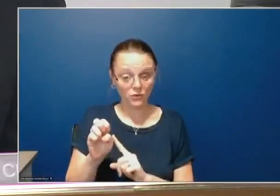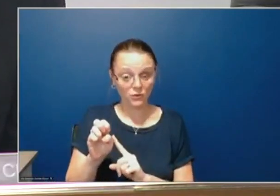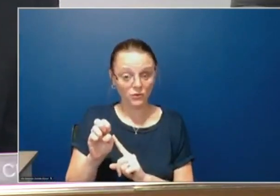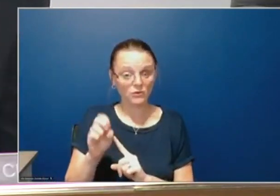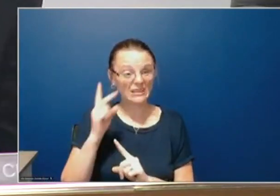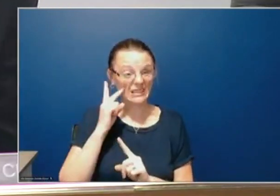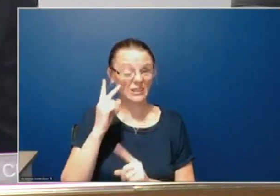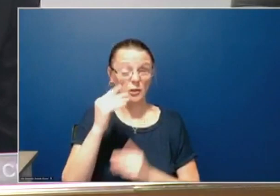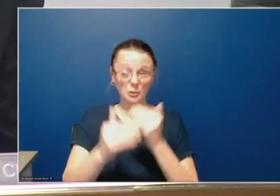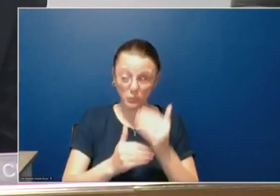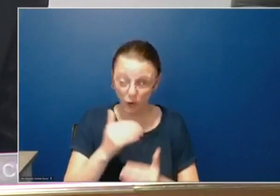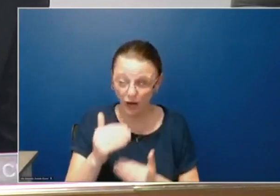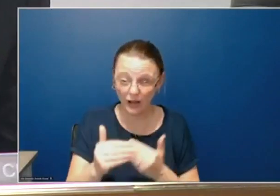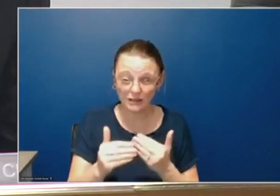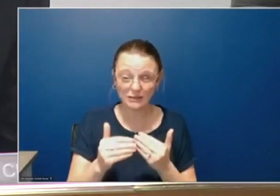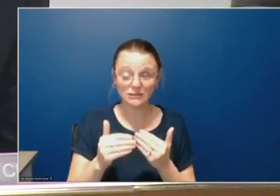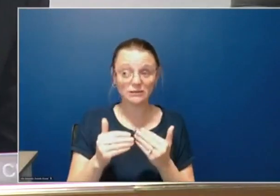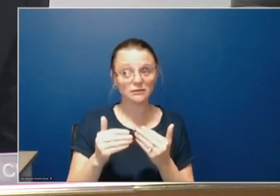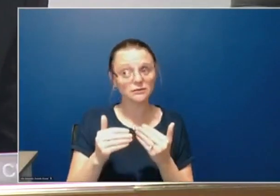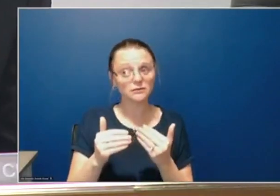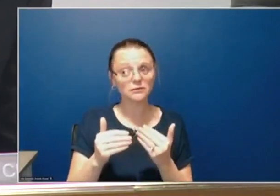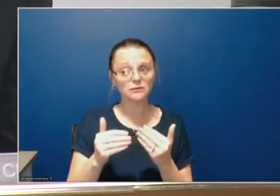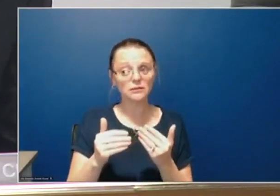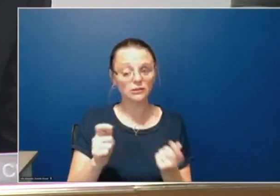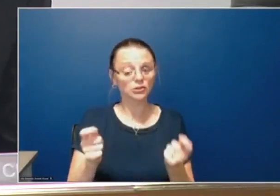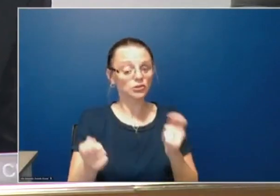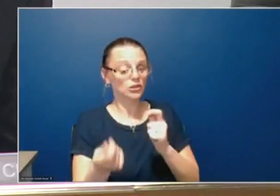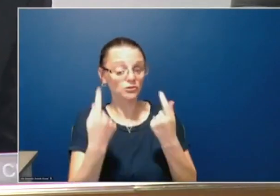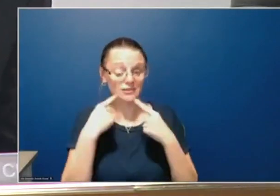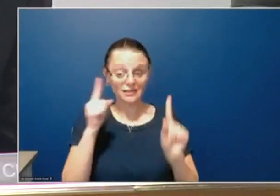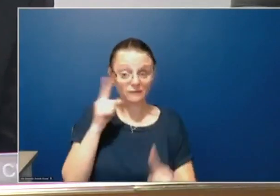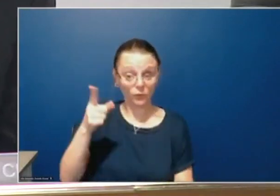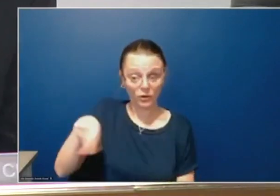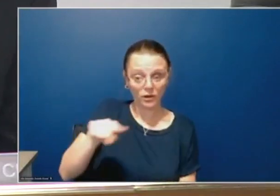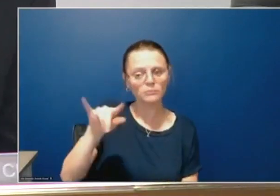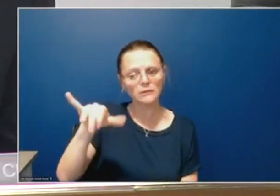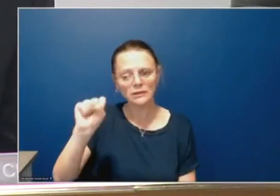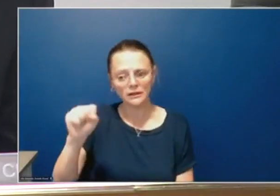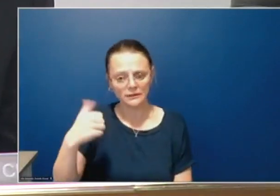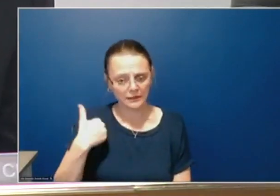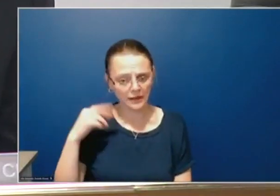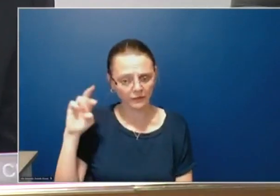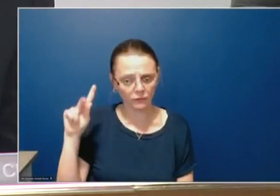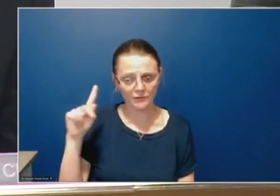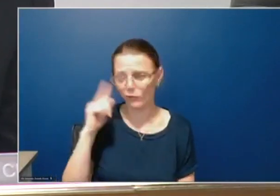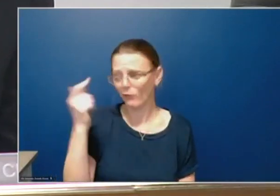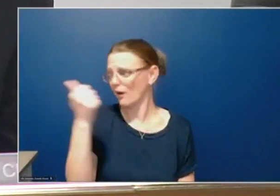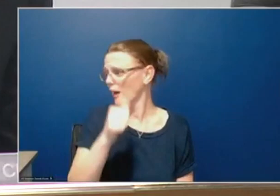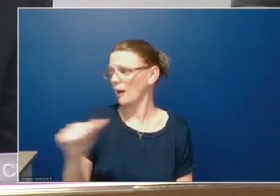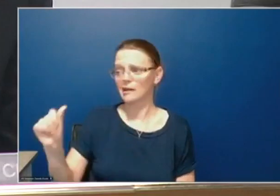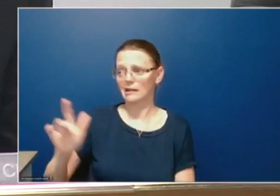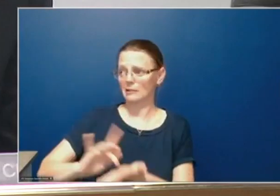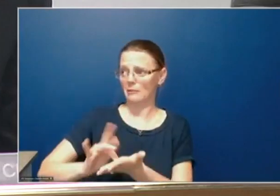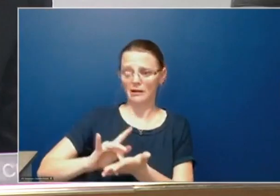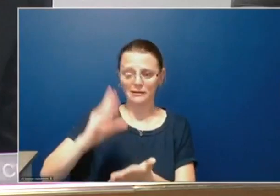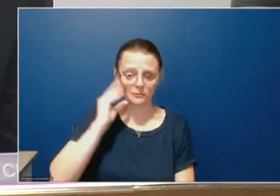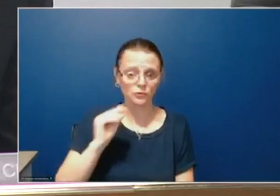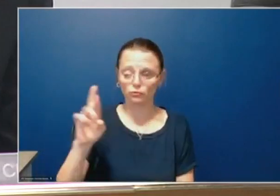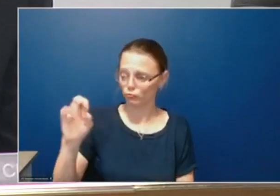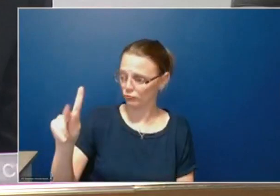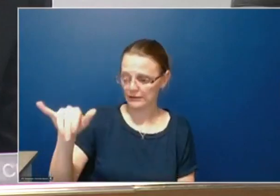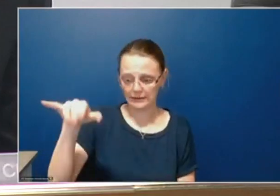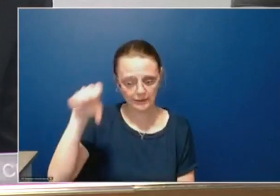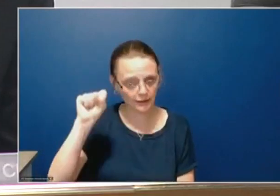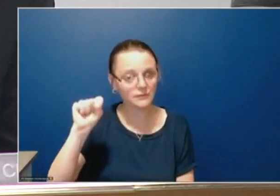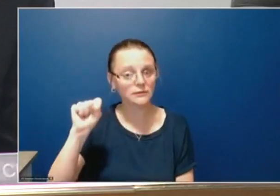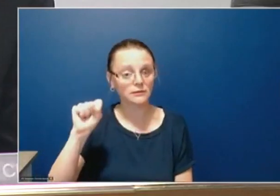and the procedures are successful for them. There are risks in any medical procedure and medicine, including the risk of